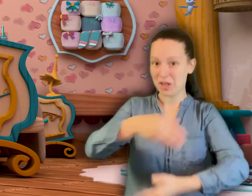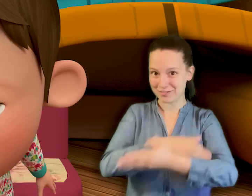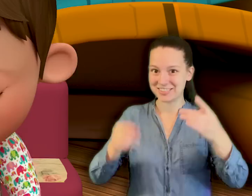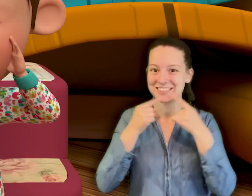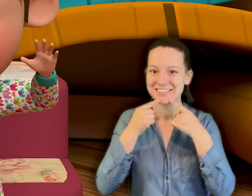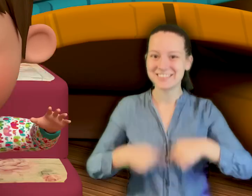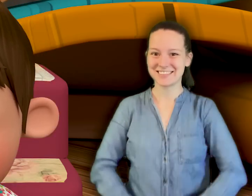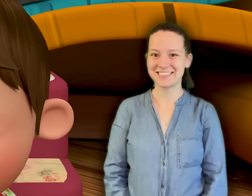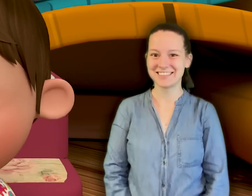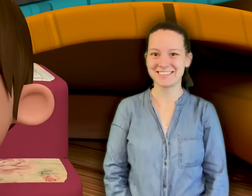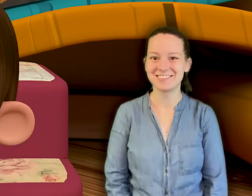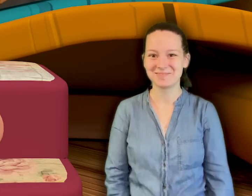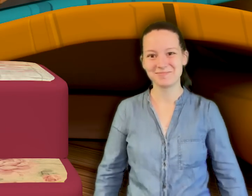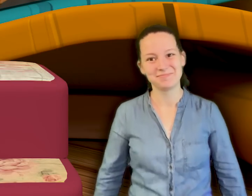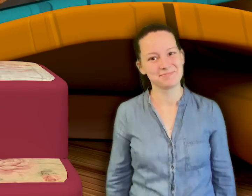arms and chins